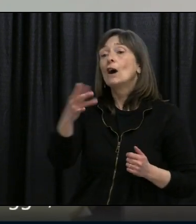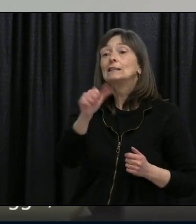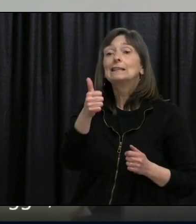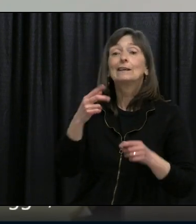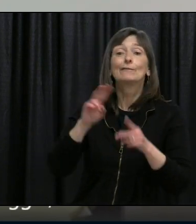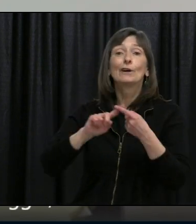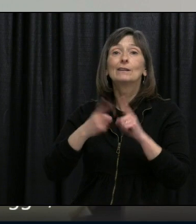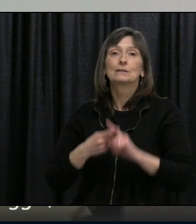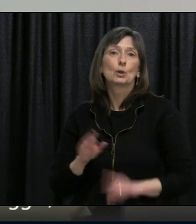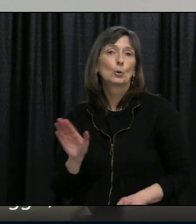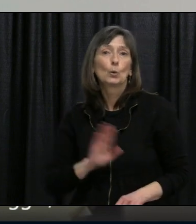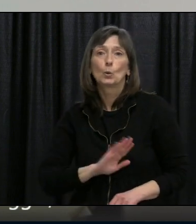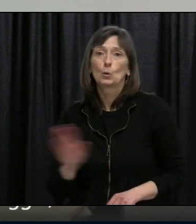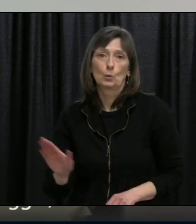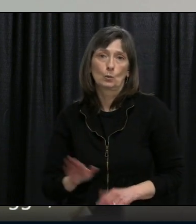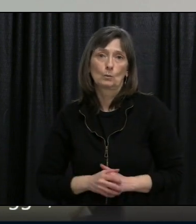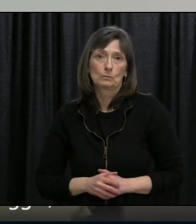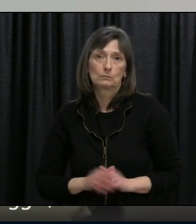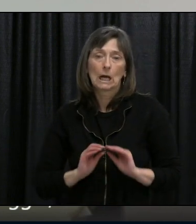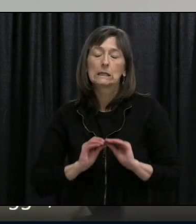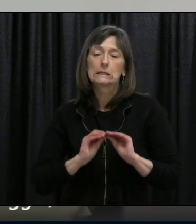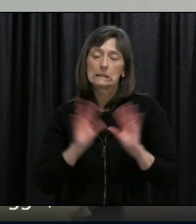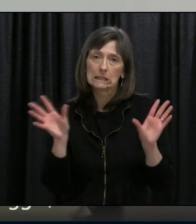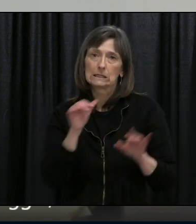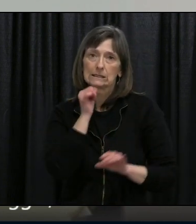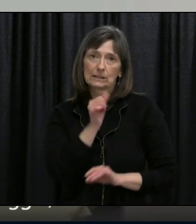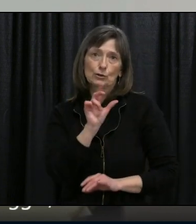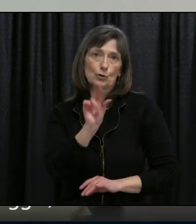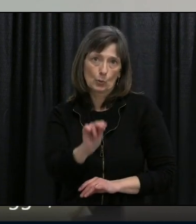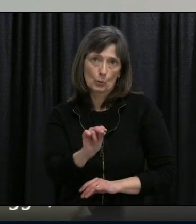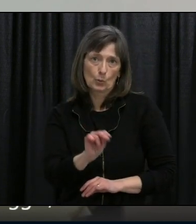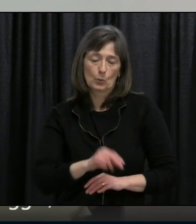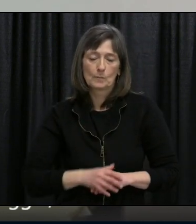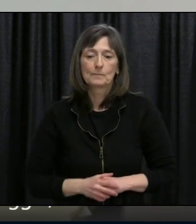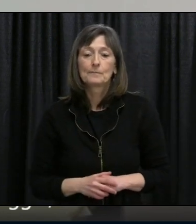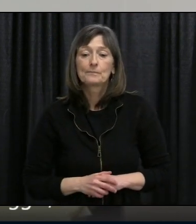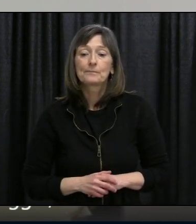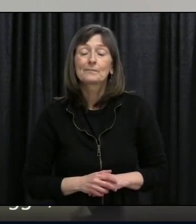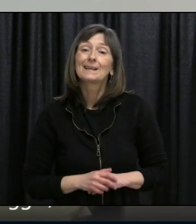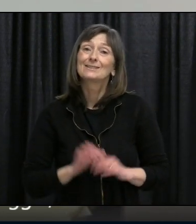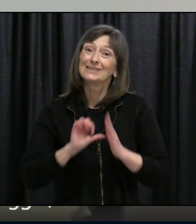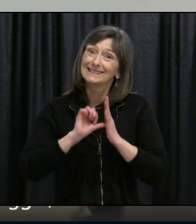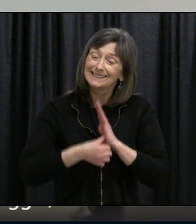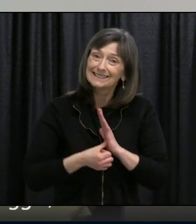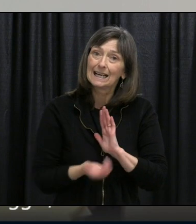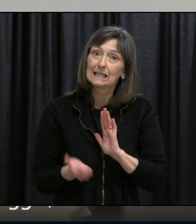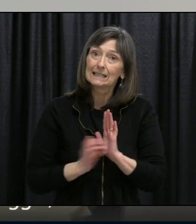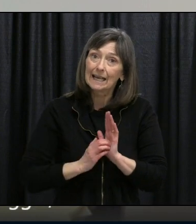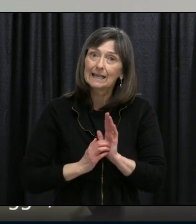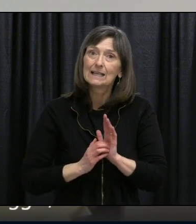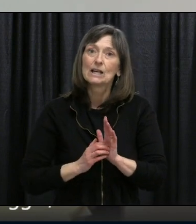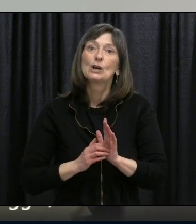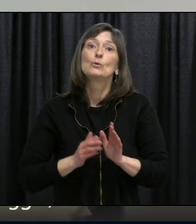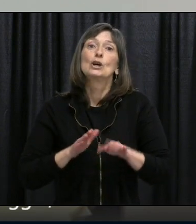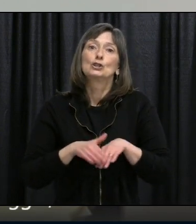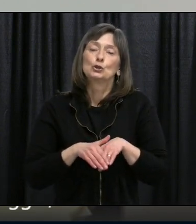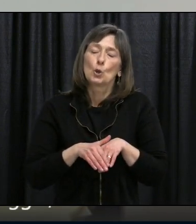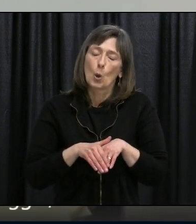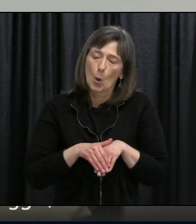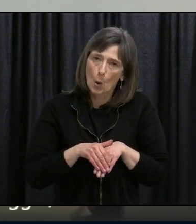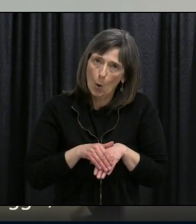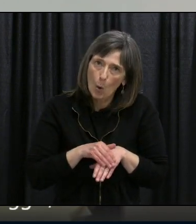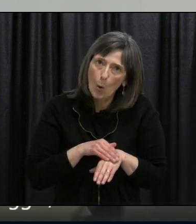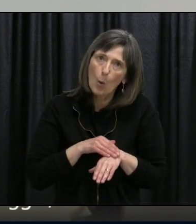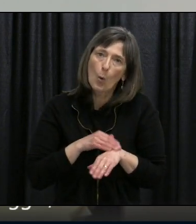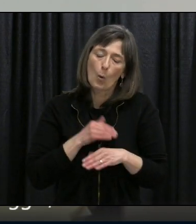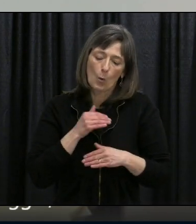again, to re-emphasize what Dr. Fitzgerald has said, we need to hurry slowly with this. If we